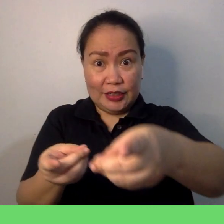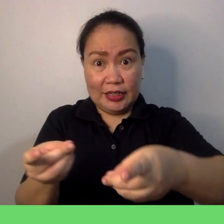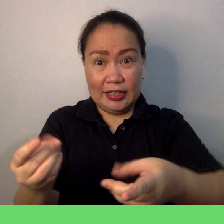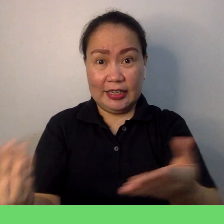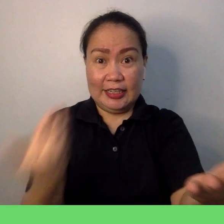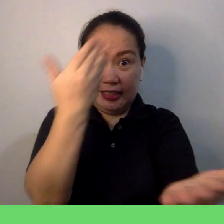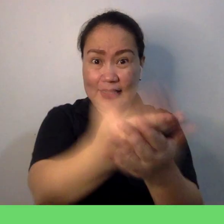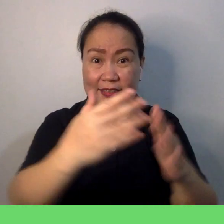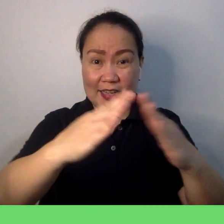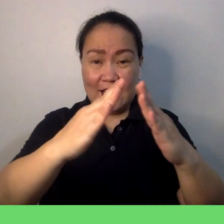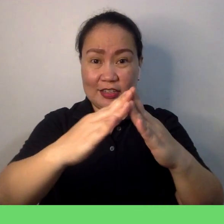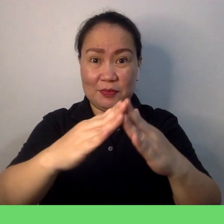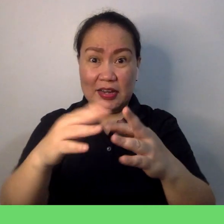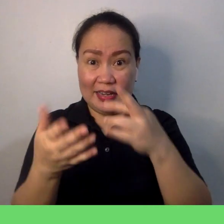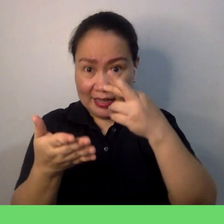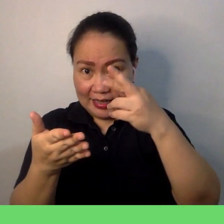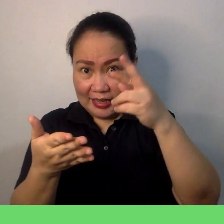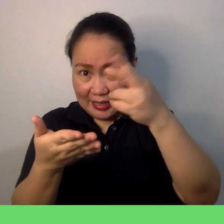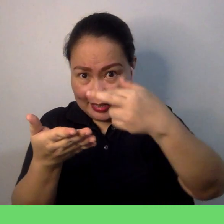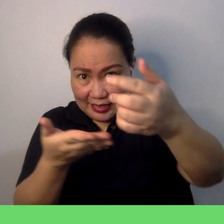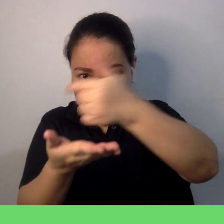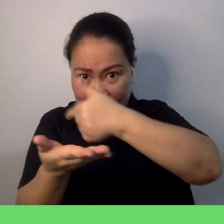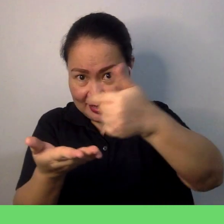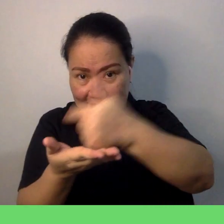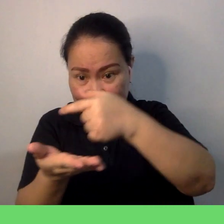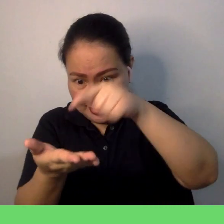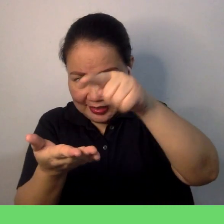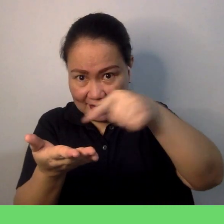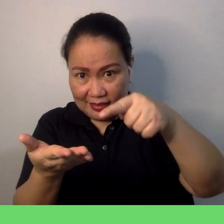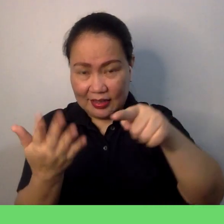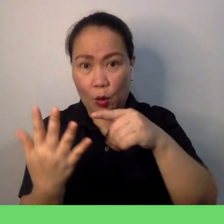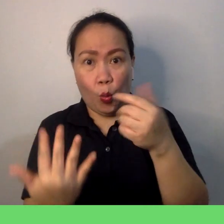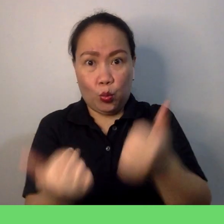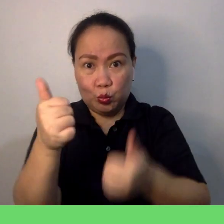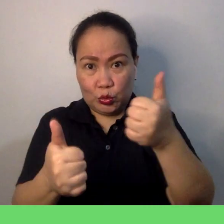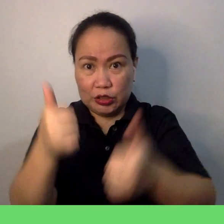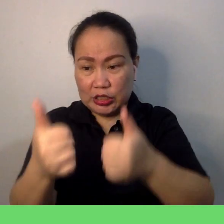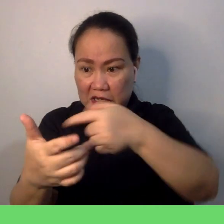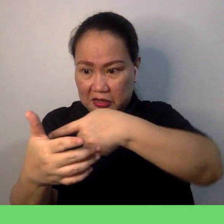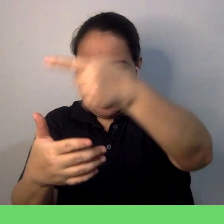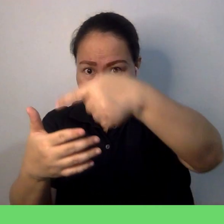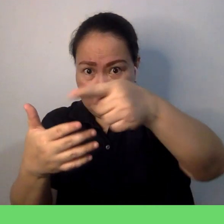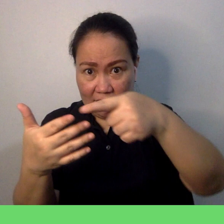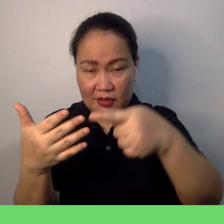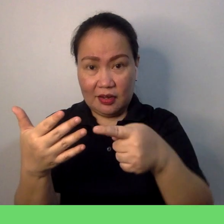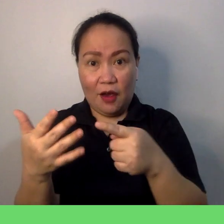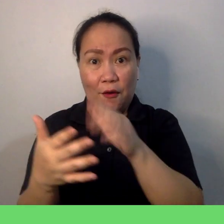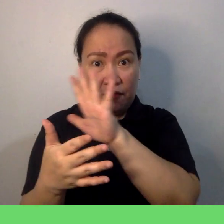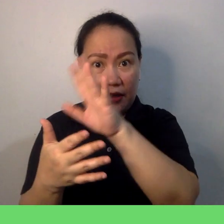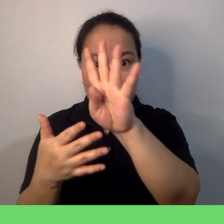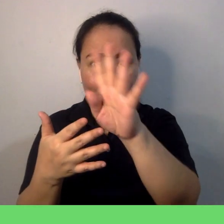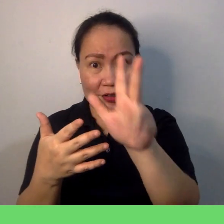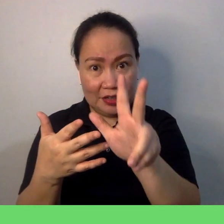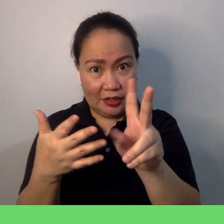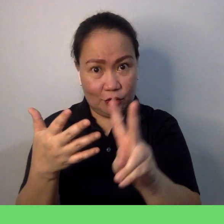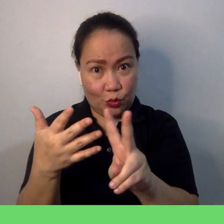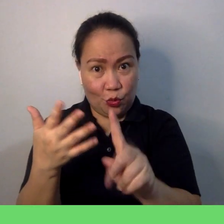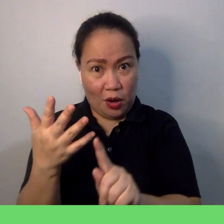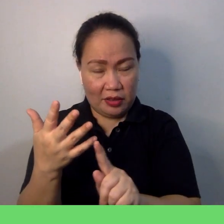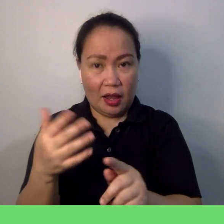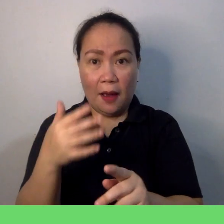kung sino yung nag-deliver sa atin, nire-rate natin siya. So, yung mga parcels, yan nire-rate natin. So, 'di ba meron doon mga